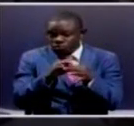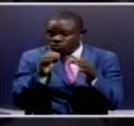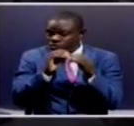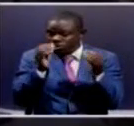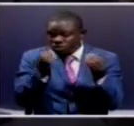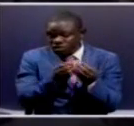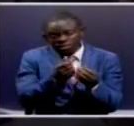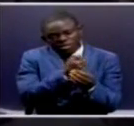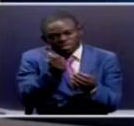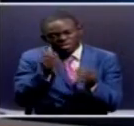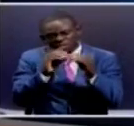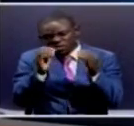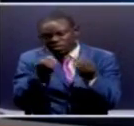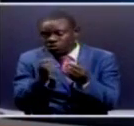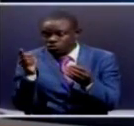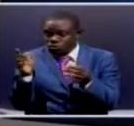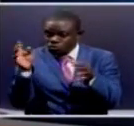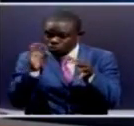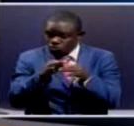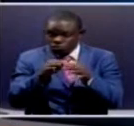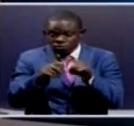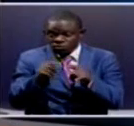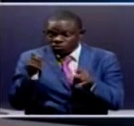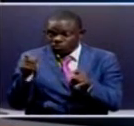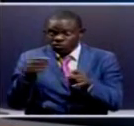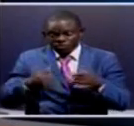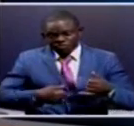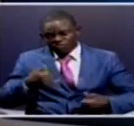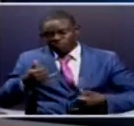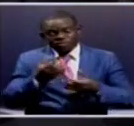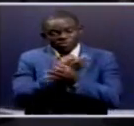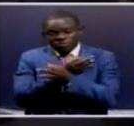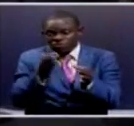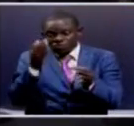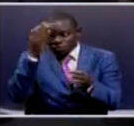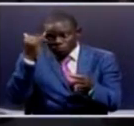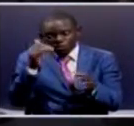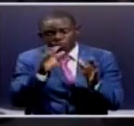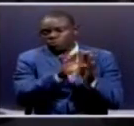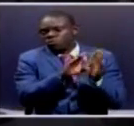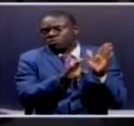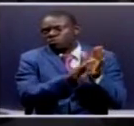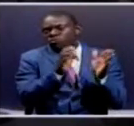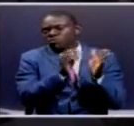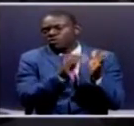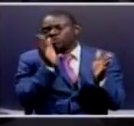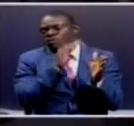the Constitution. You are trying to go into... So what is it that is draconian about this bill? I haven't heard anybody get to